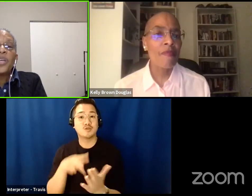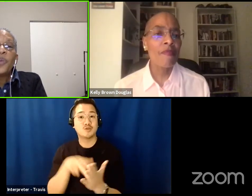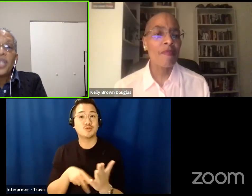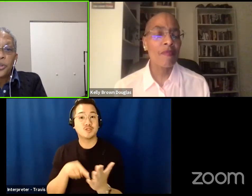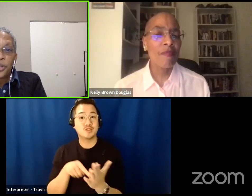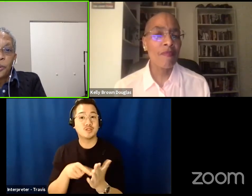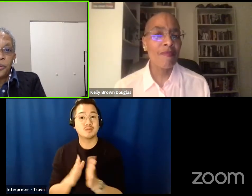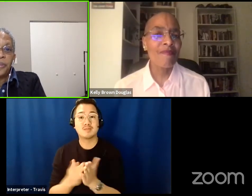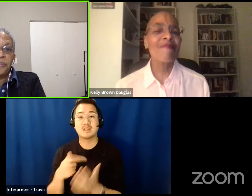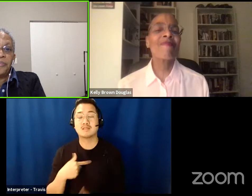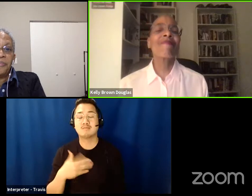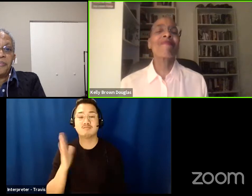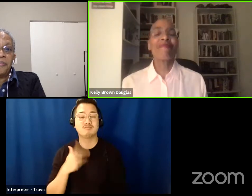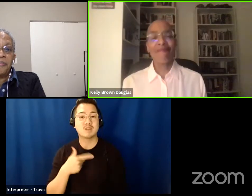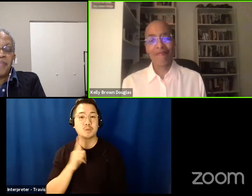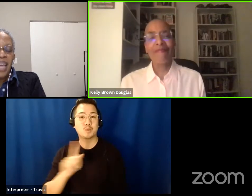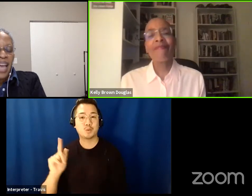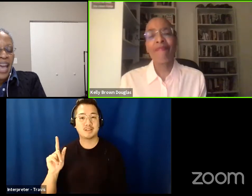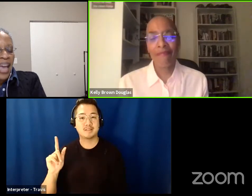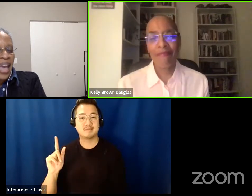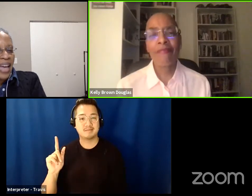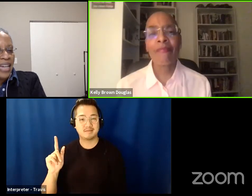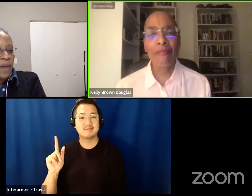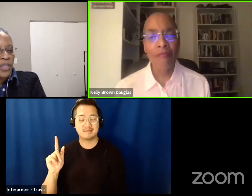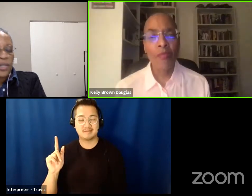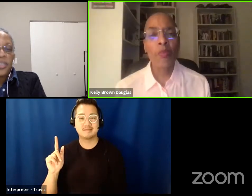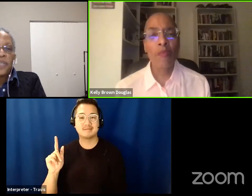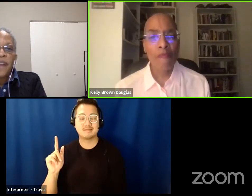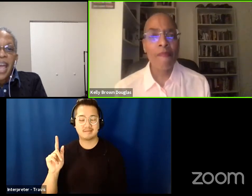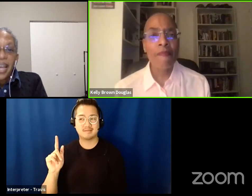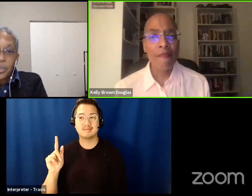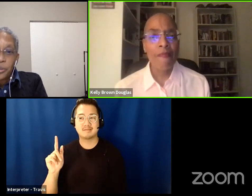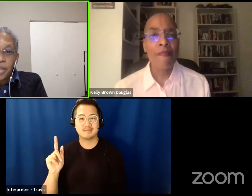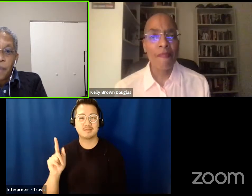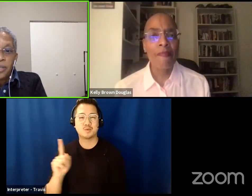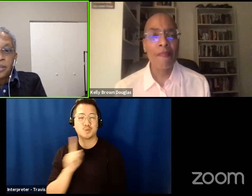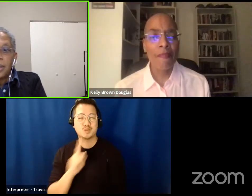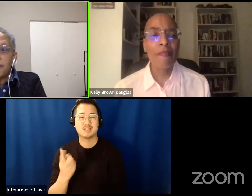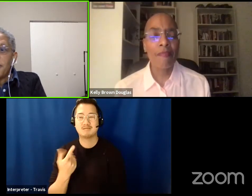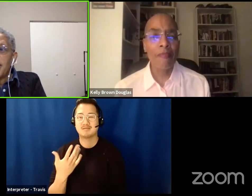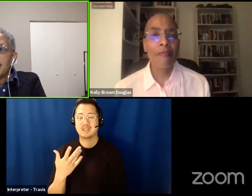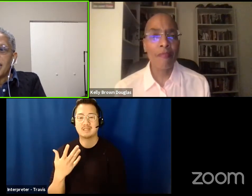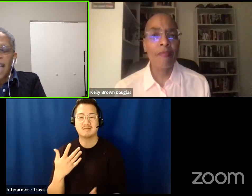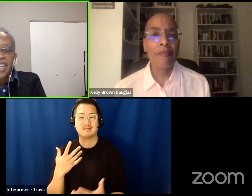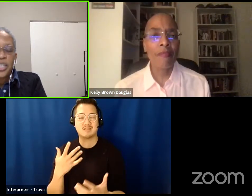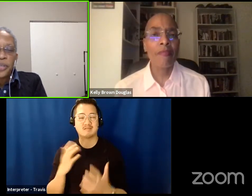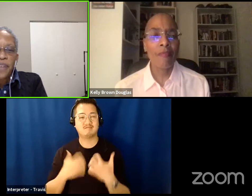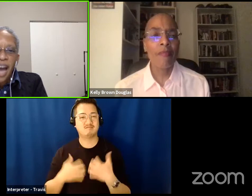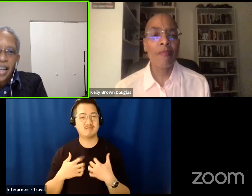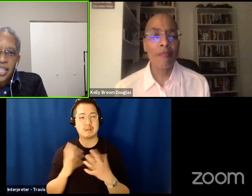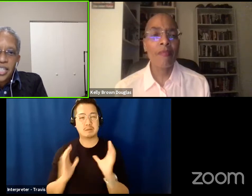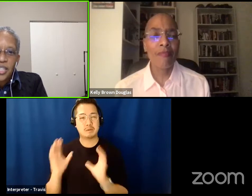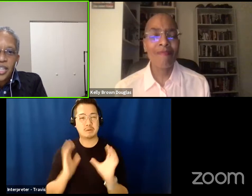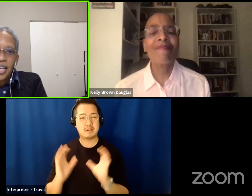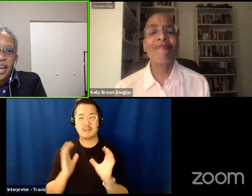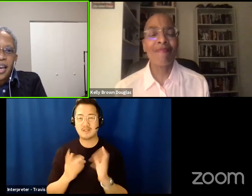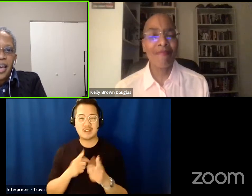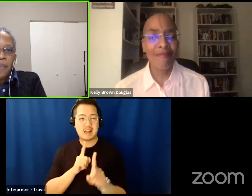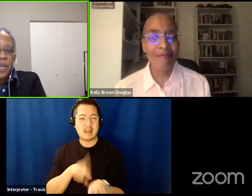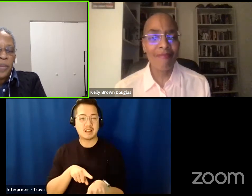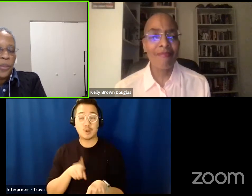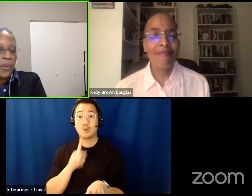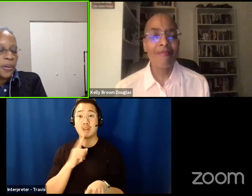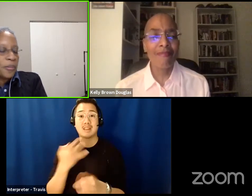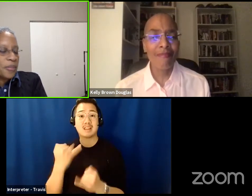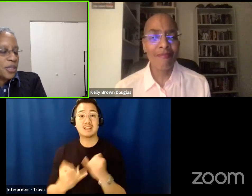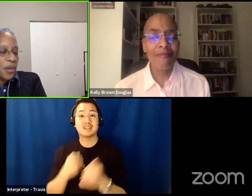was 21 years old. Mm-hmm. And I was searching for answers. I was facing the last year of college